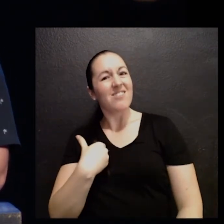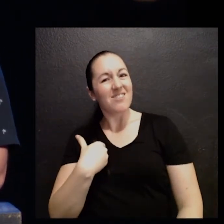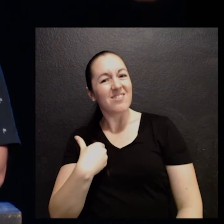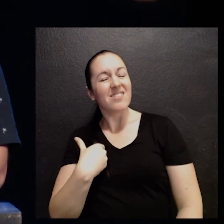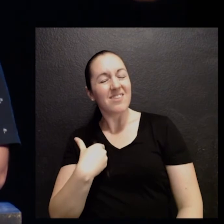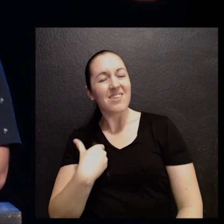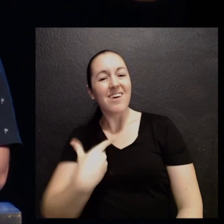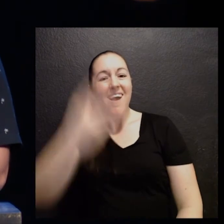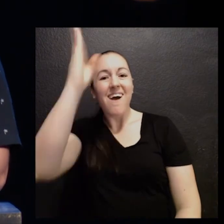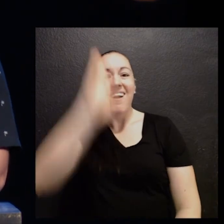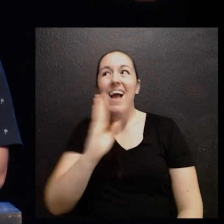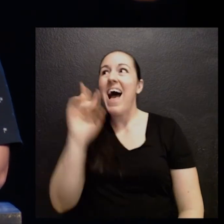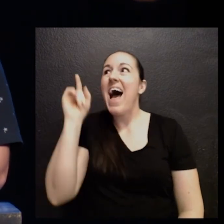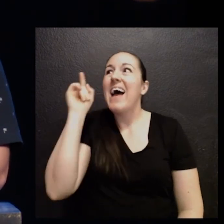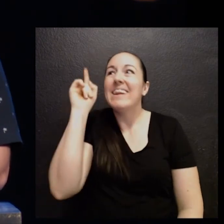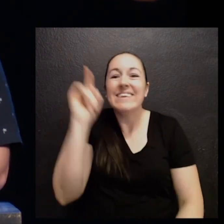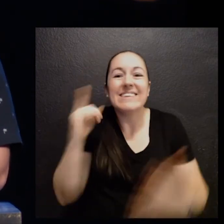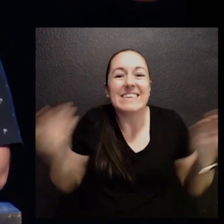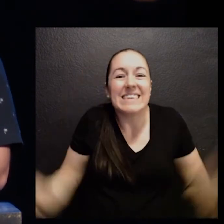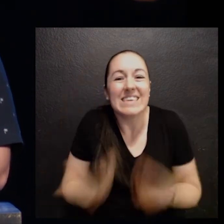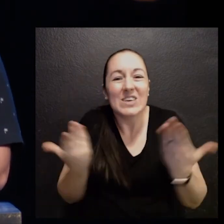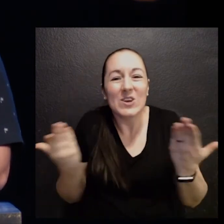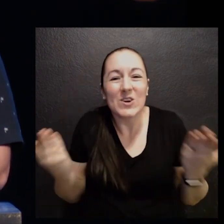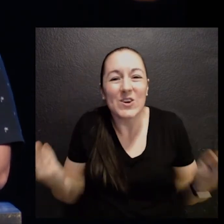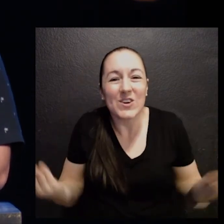God is here,